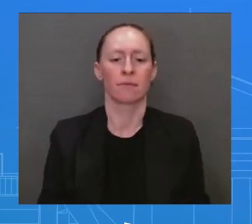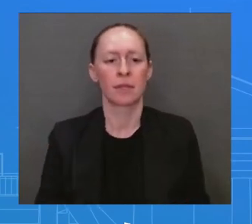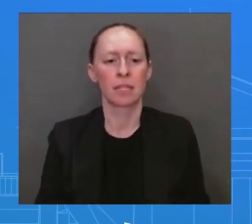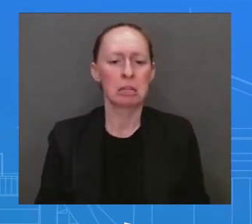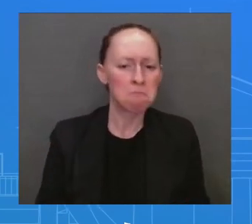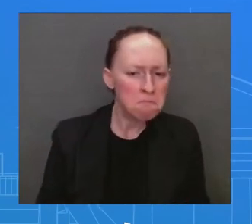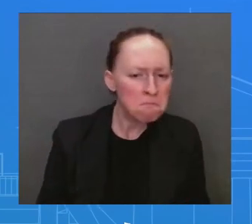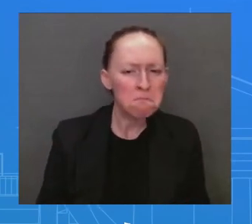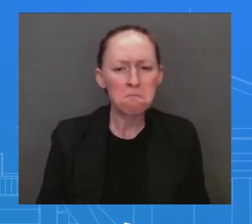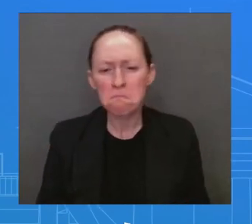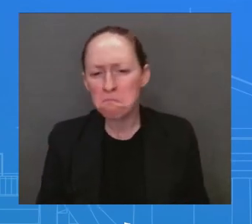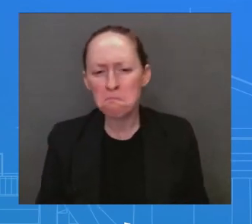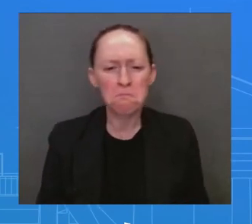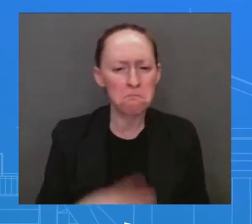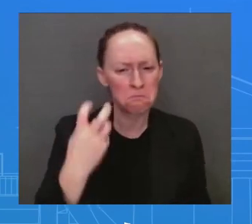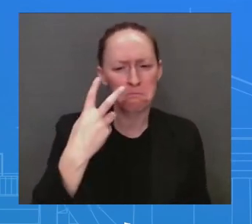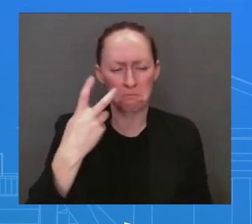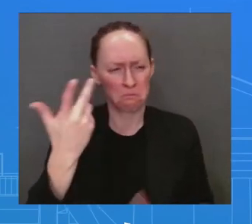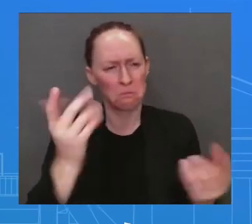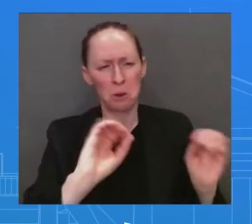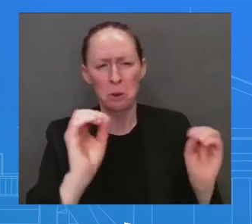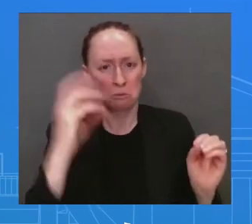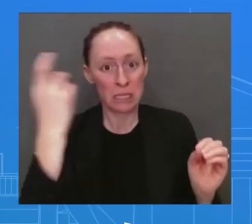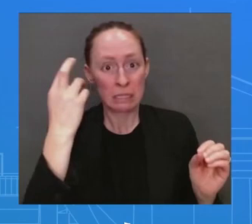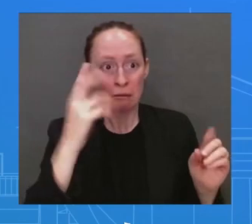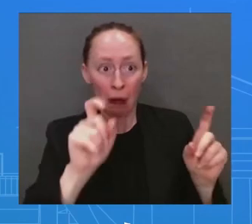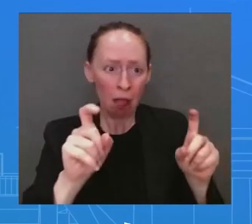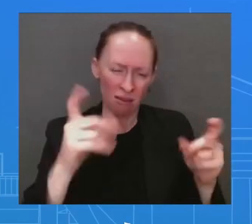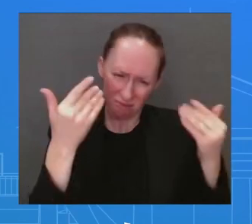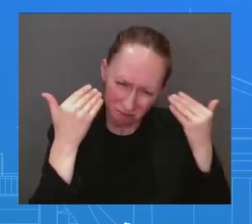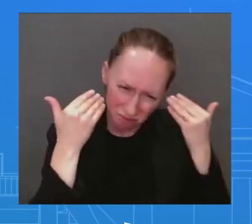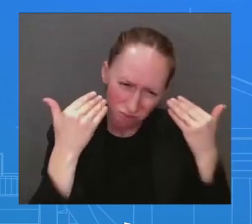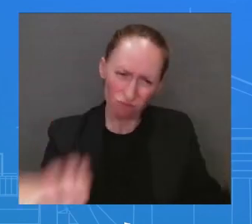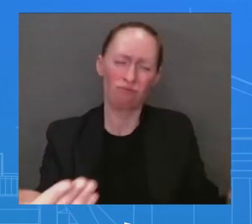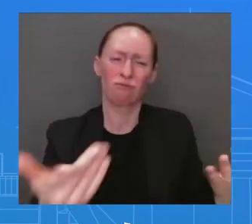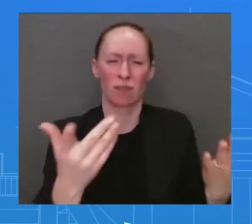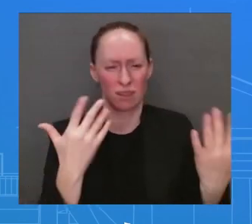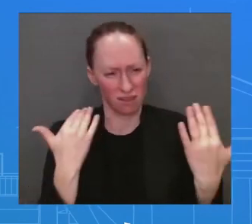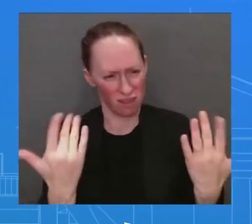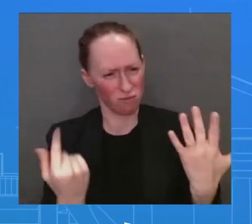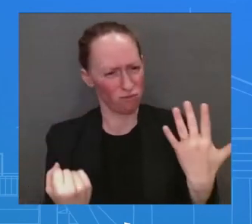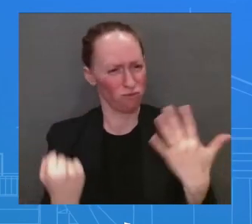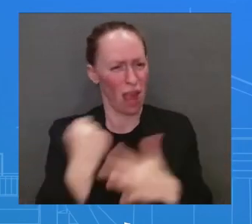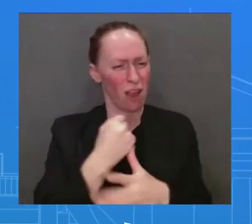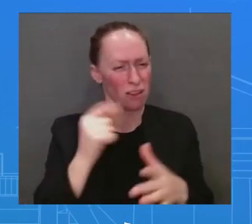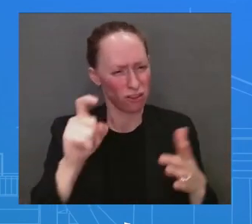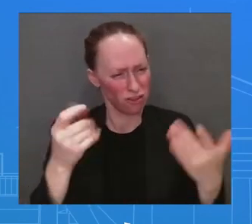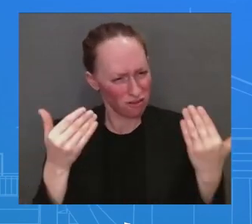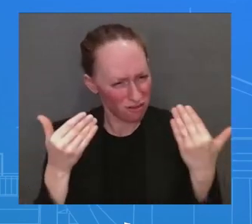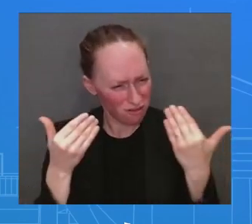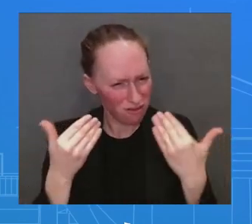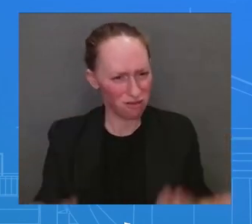This is a national security priority, right? Which includes, as you know, critical aid to Ukraine as well,